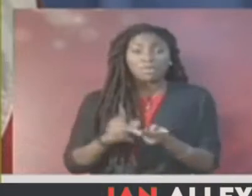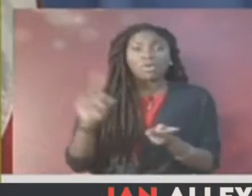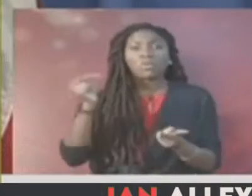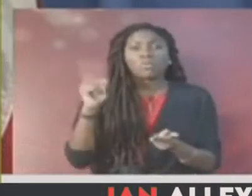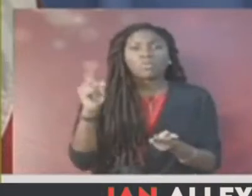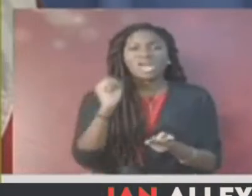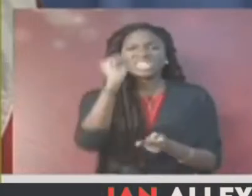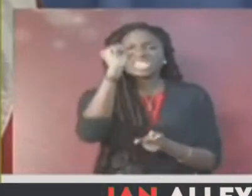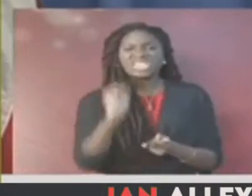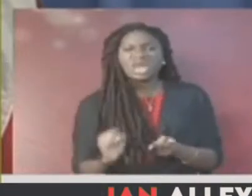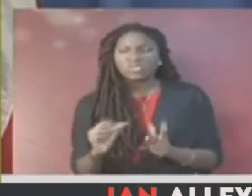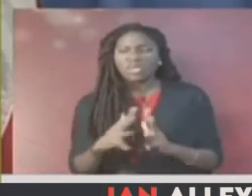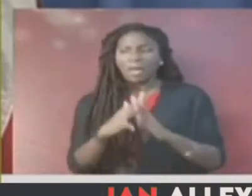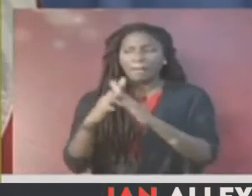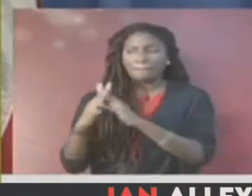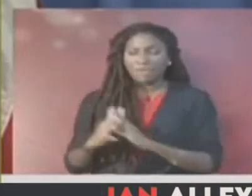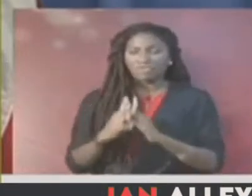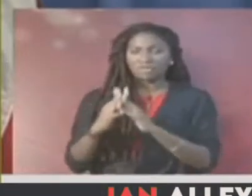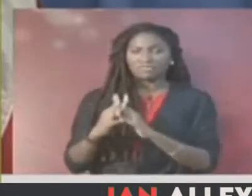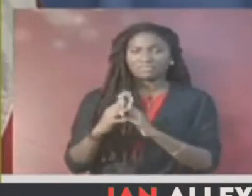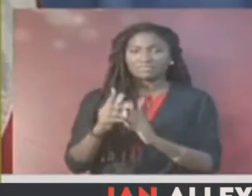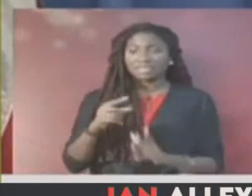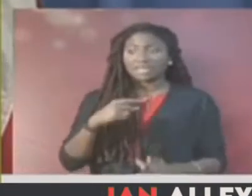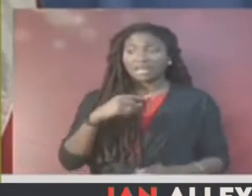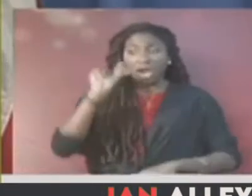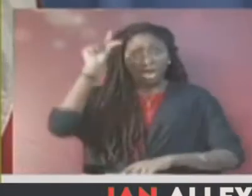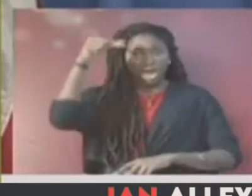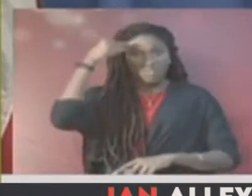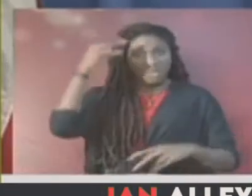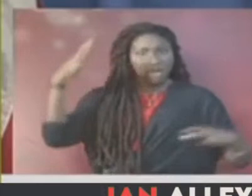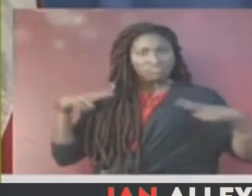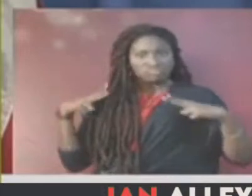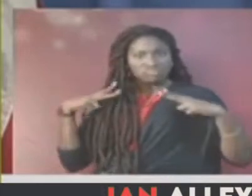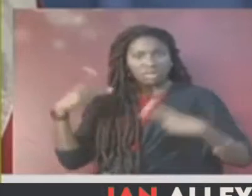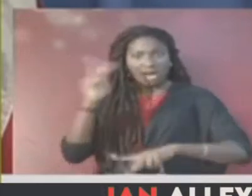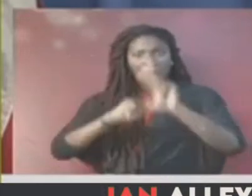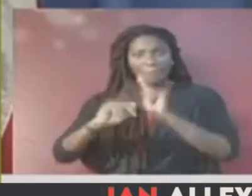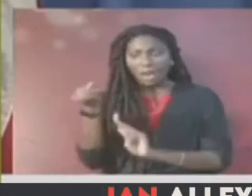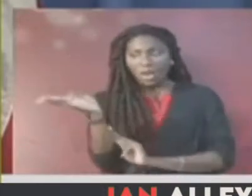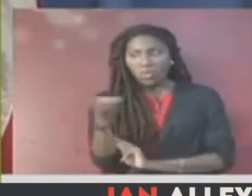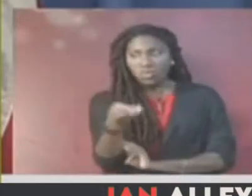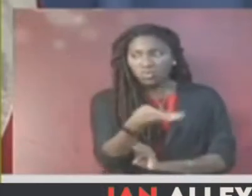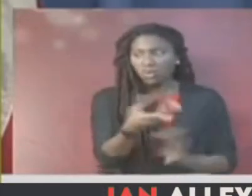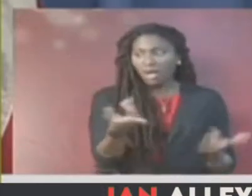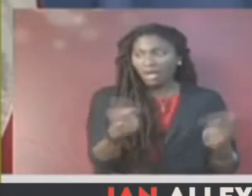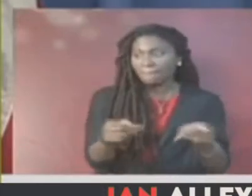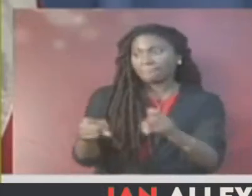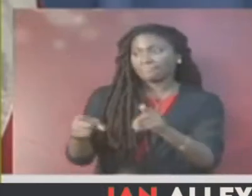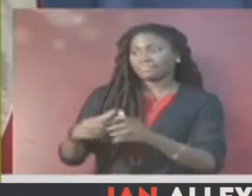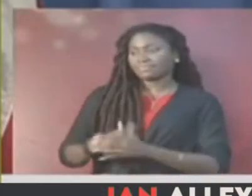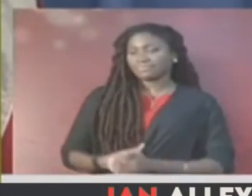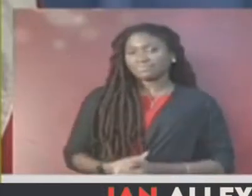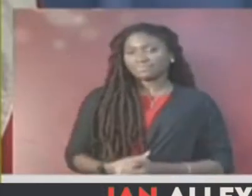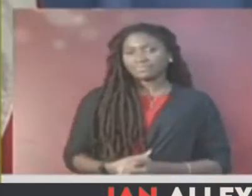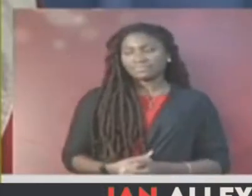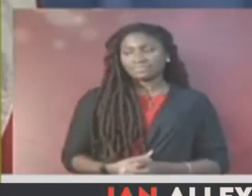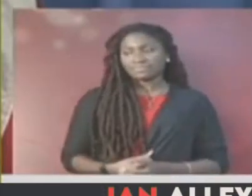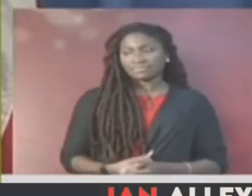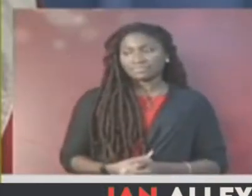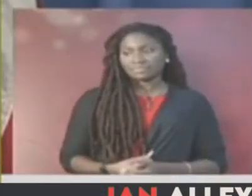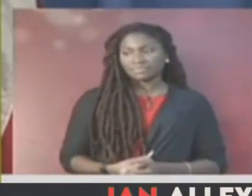because people have not been given the opportunity to fight off death as an